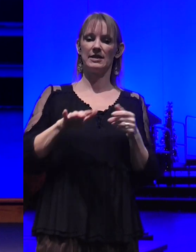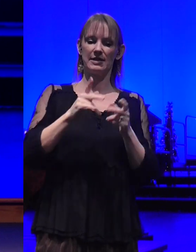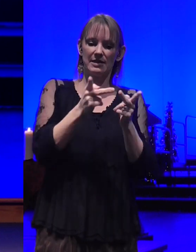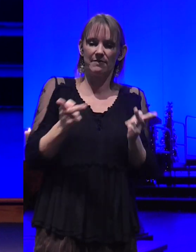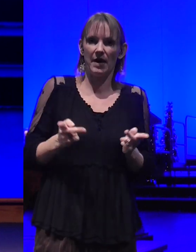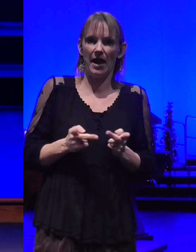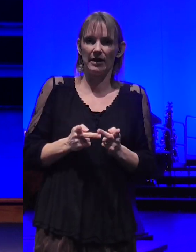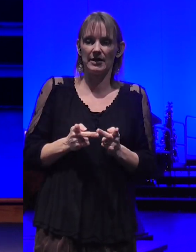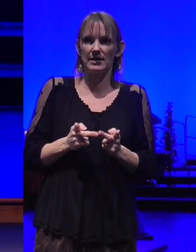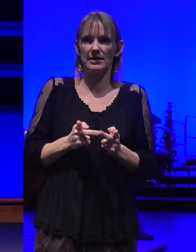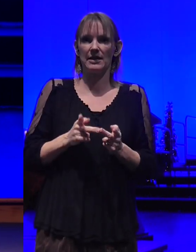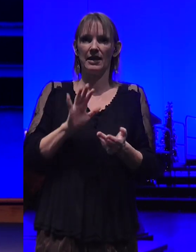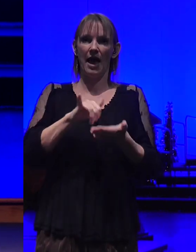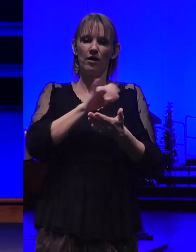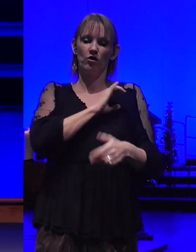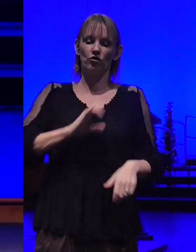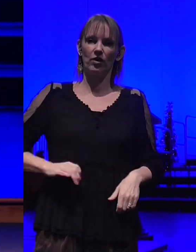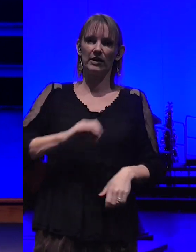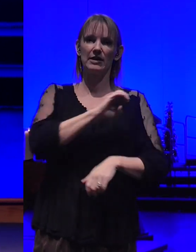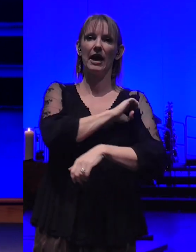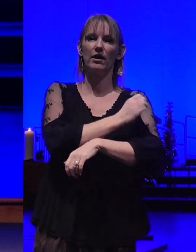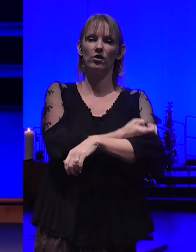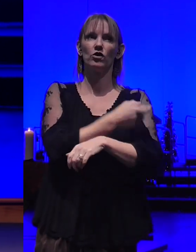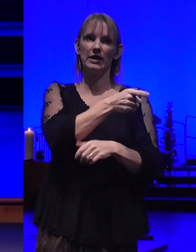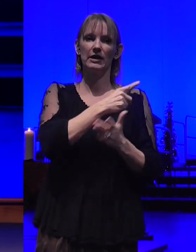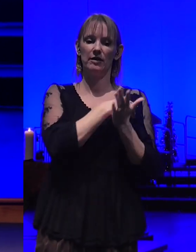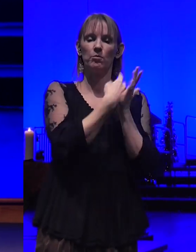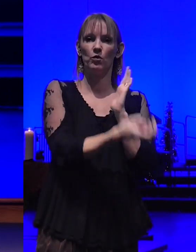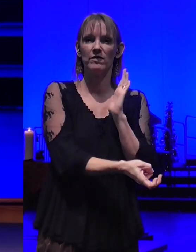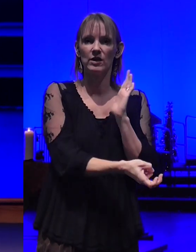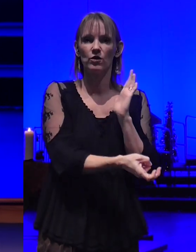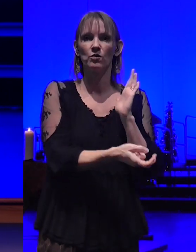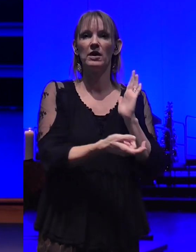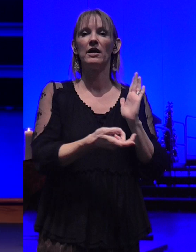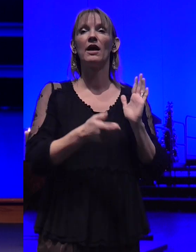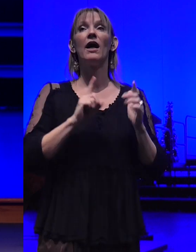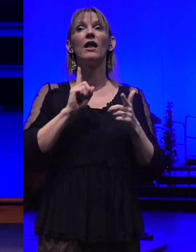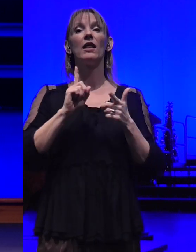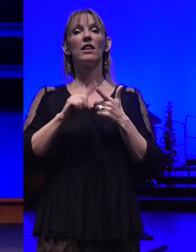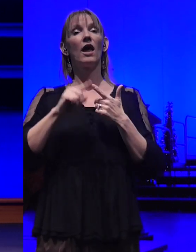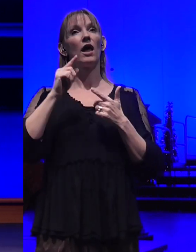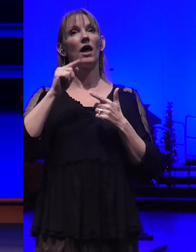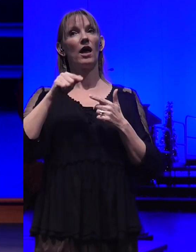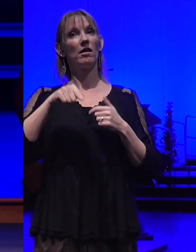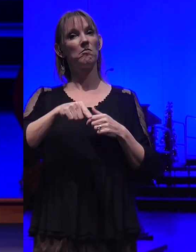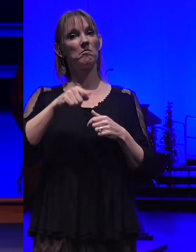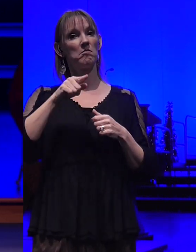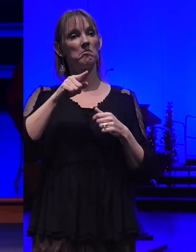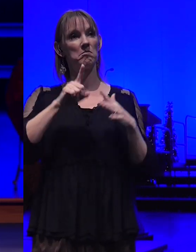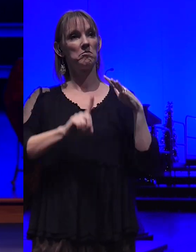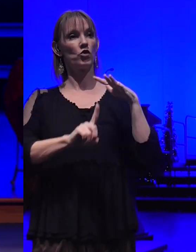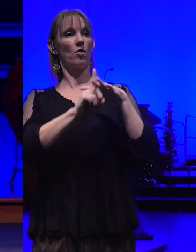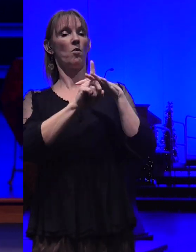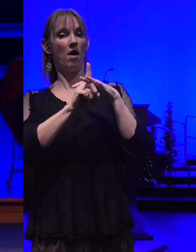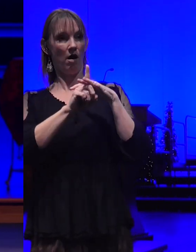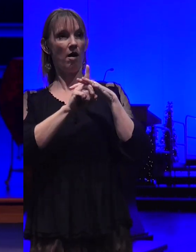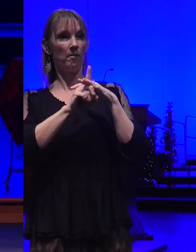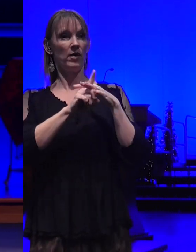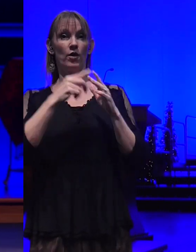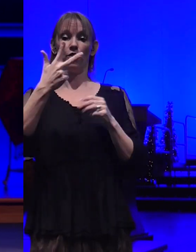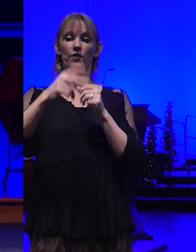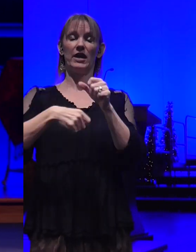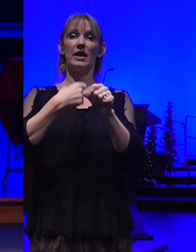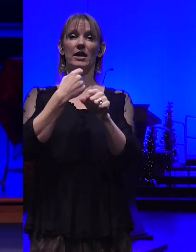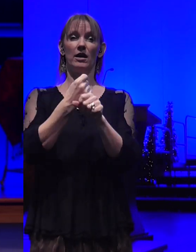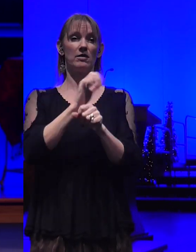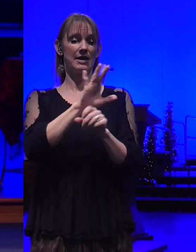that Christ energy. And then he would emerge, and for approximately 3 years, he would